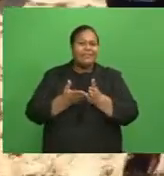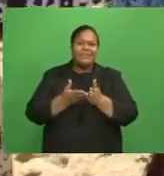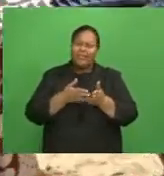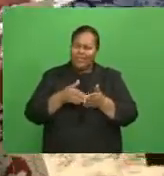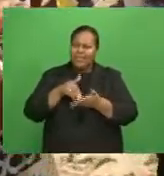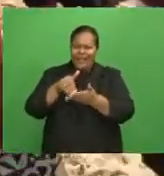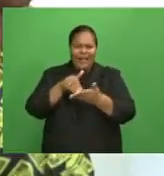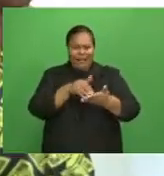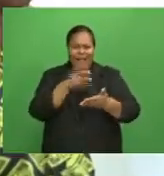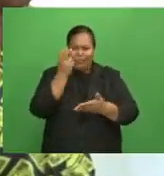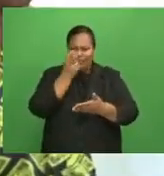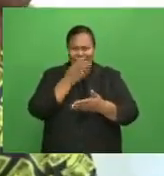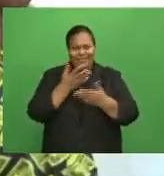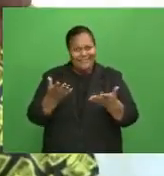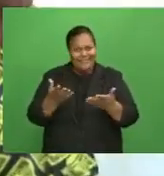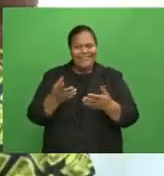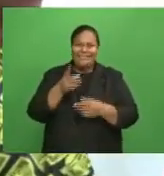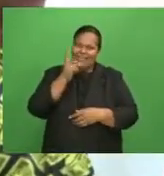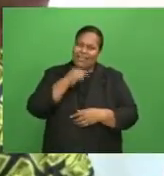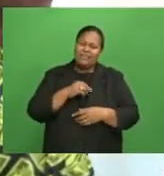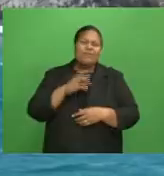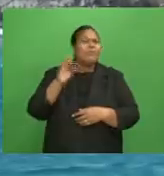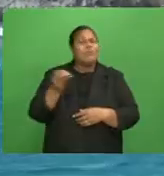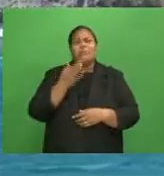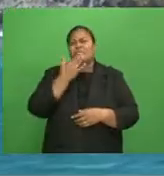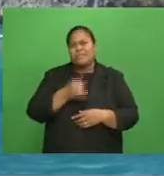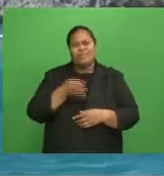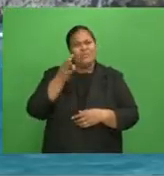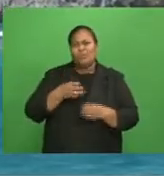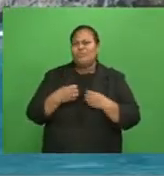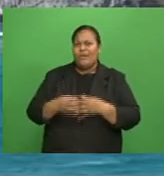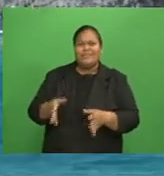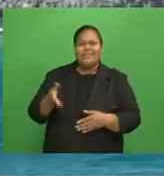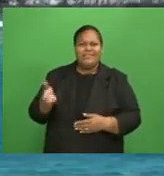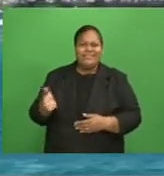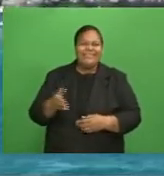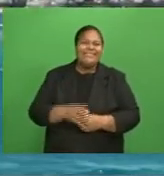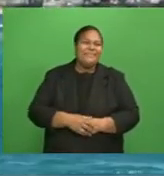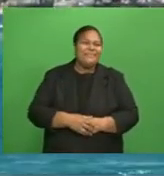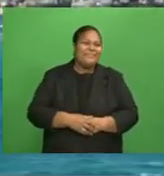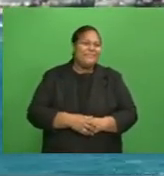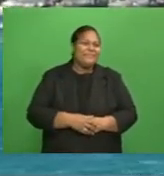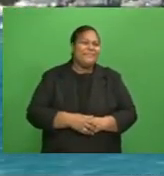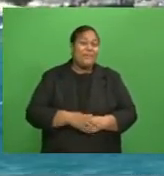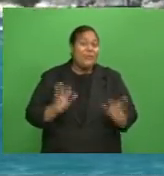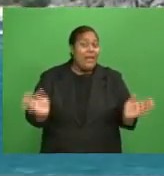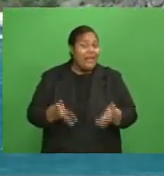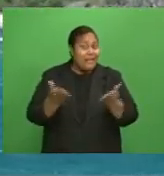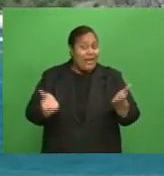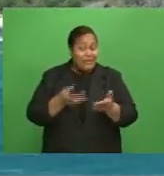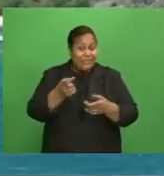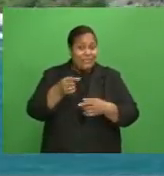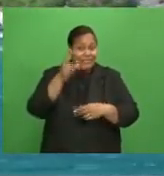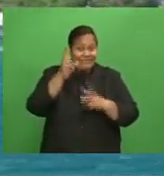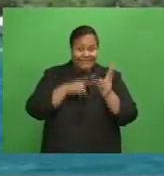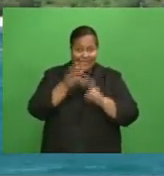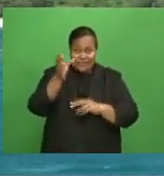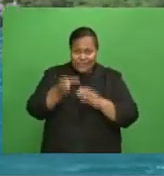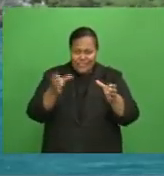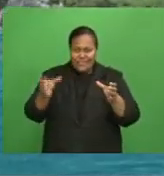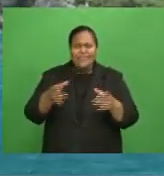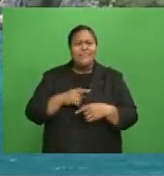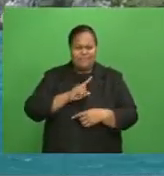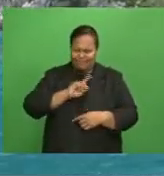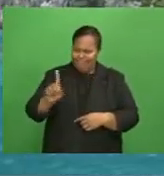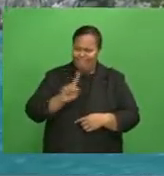ease. So don't let it go to waste. The Prime Minister encouraging villagers to take advantage of the new nursing station and take